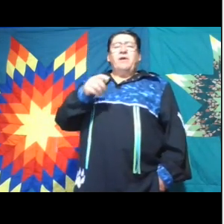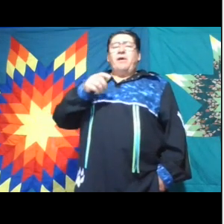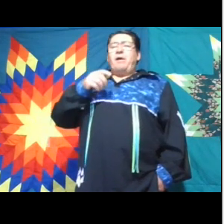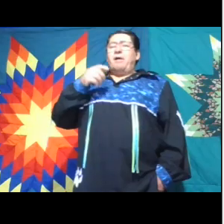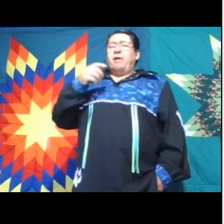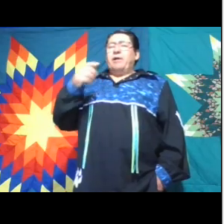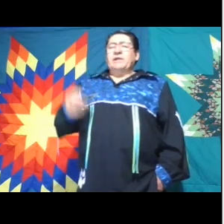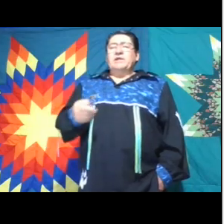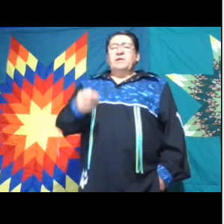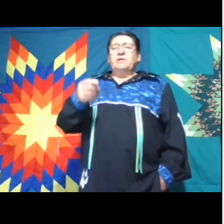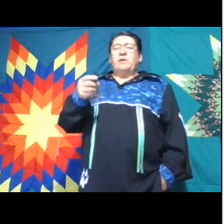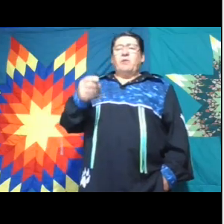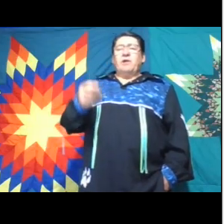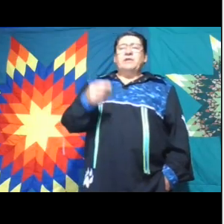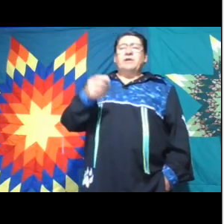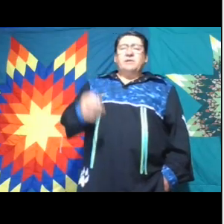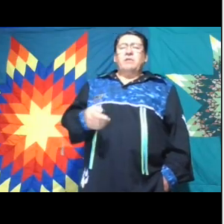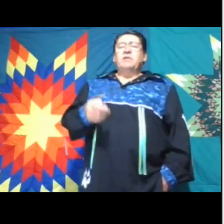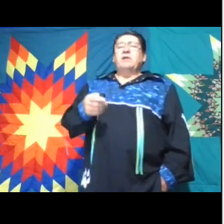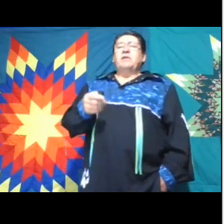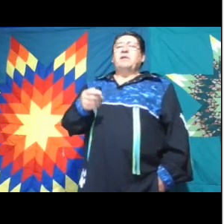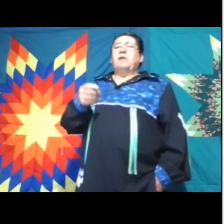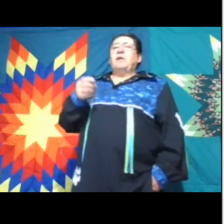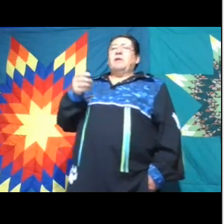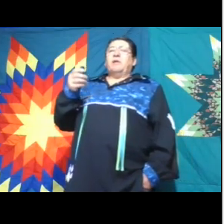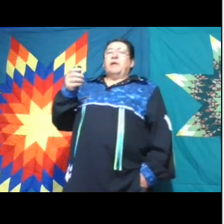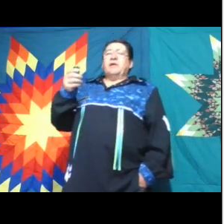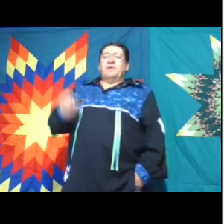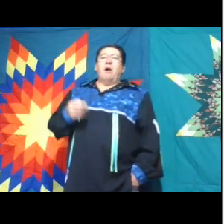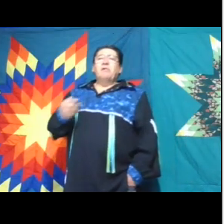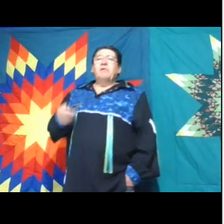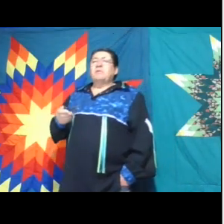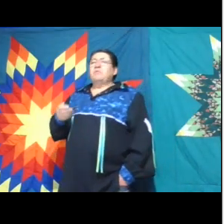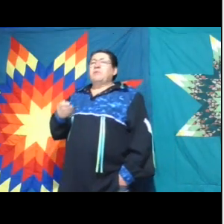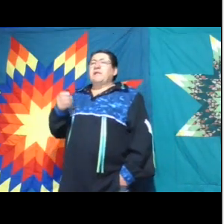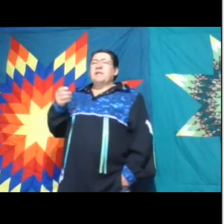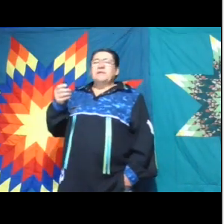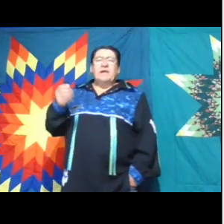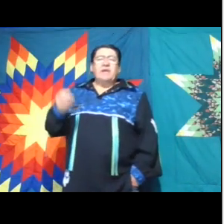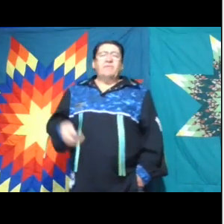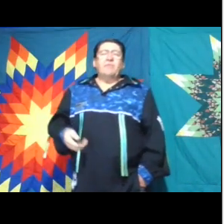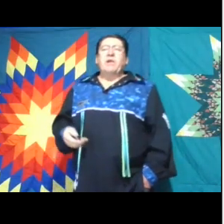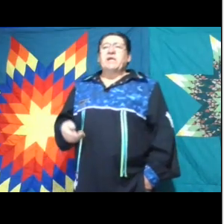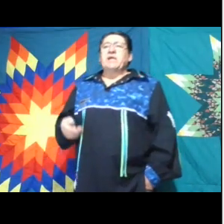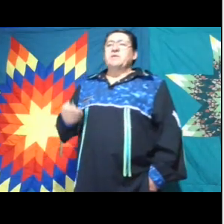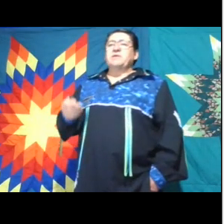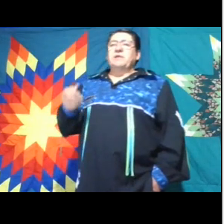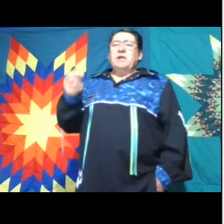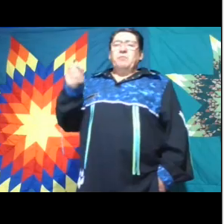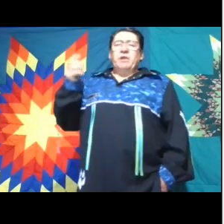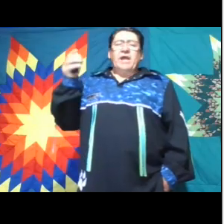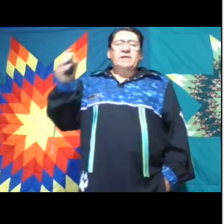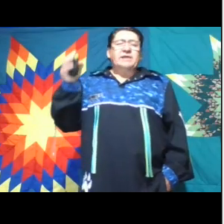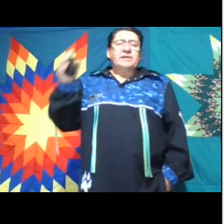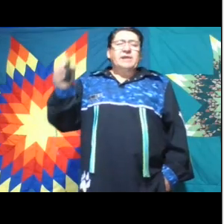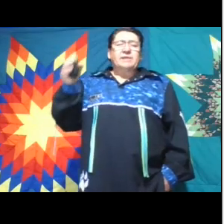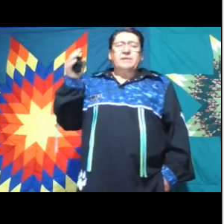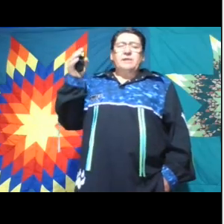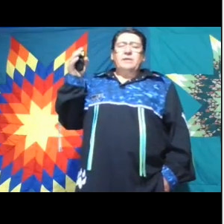another Indigenous awareness consultant. That's her uncle. We did this together for many years. But